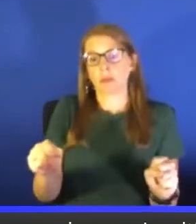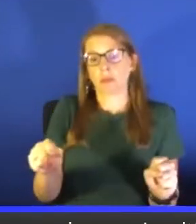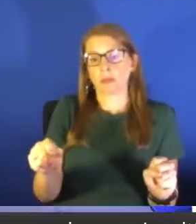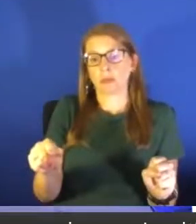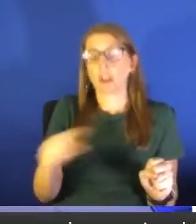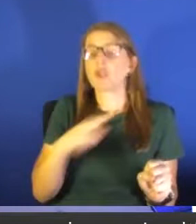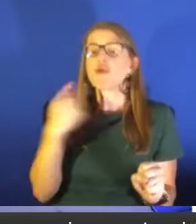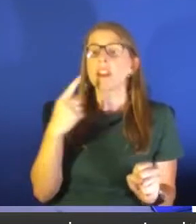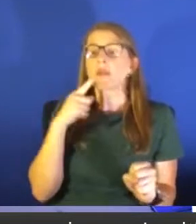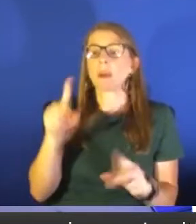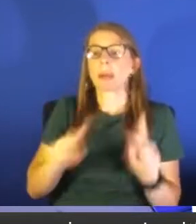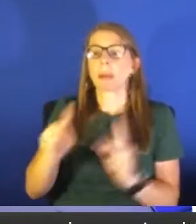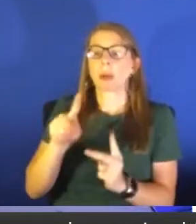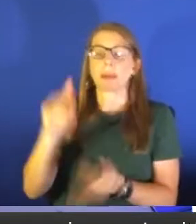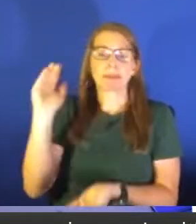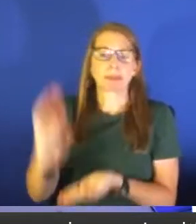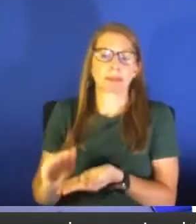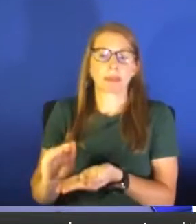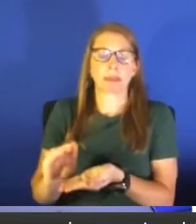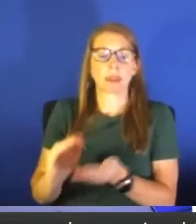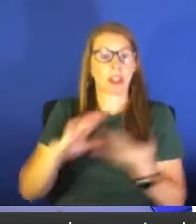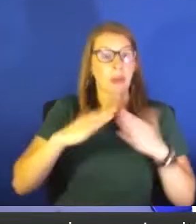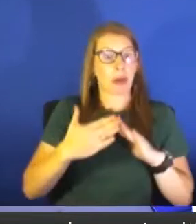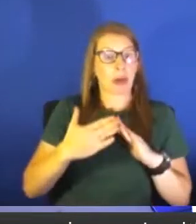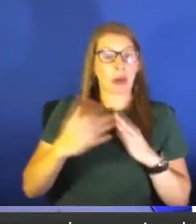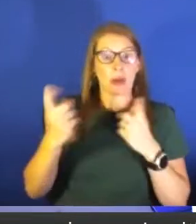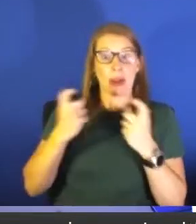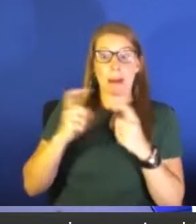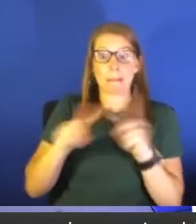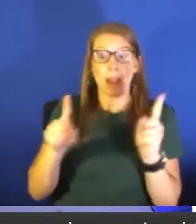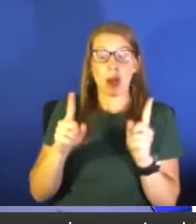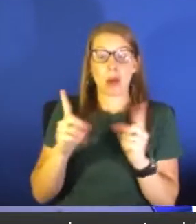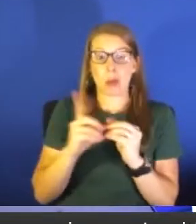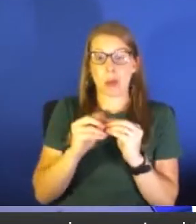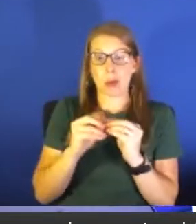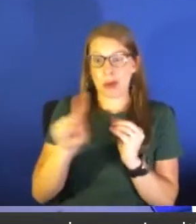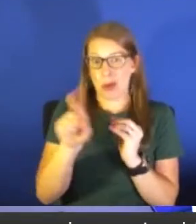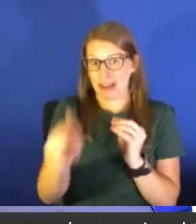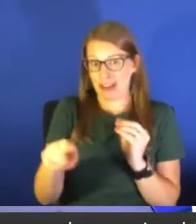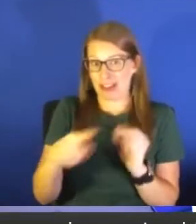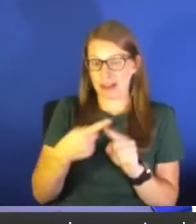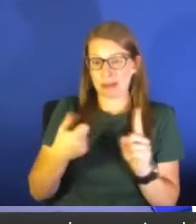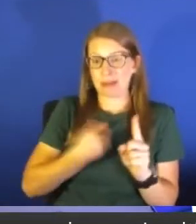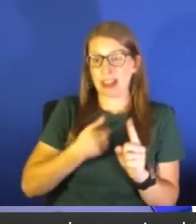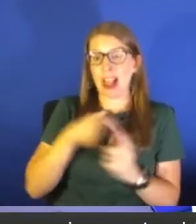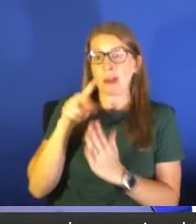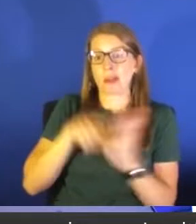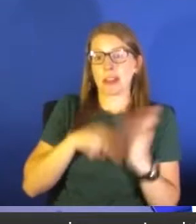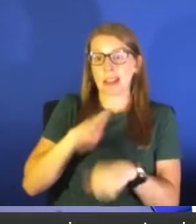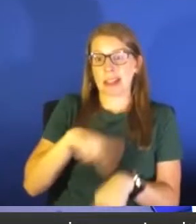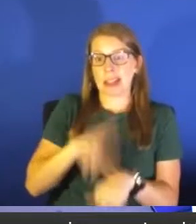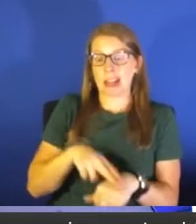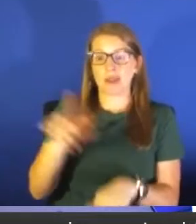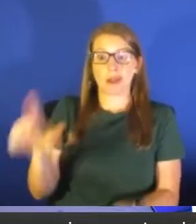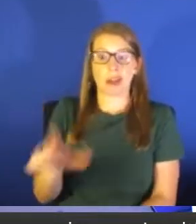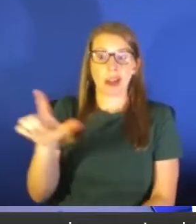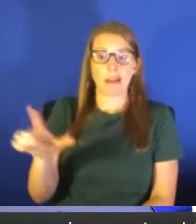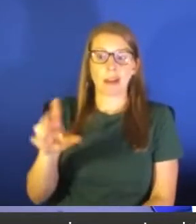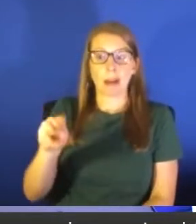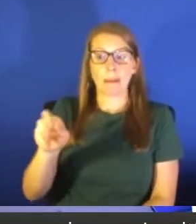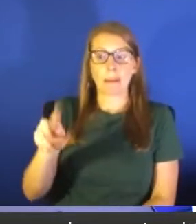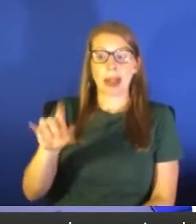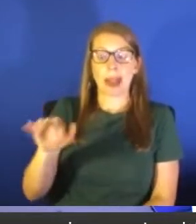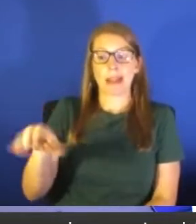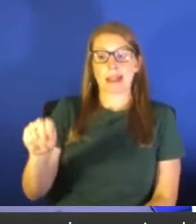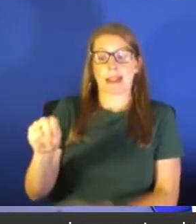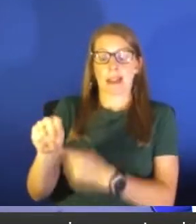We're going to get to some community questions, but I have one more question. I was reading, and it says the National Library of Medicine researchers